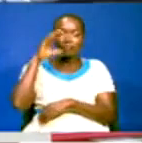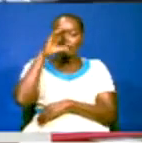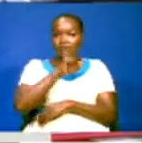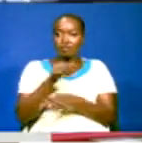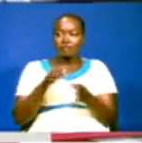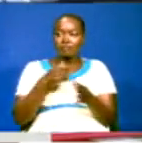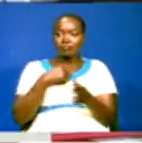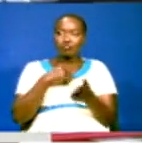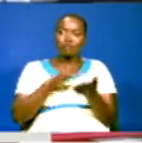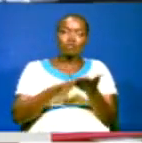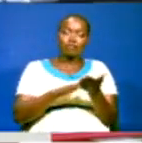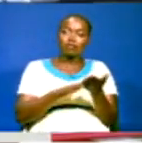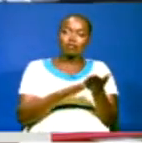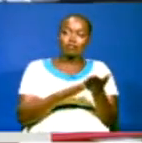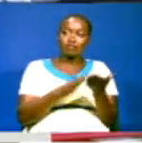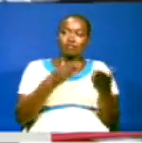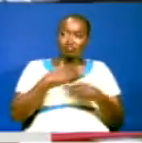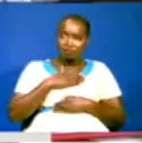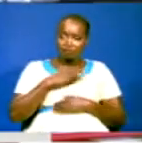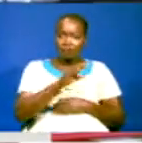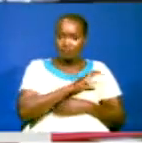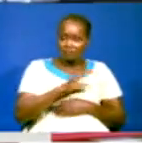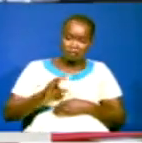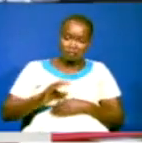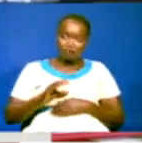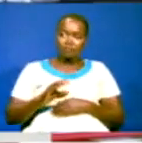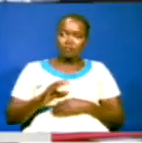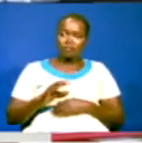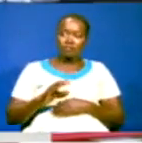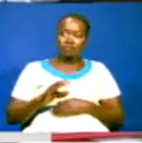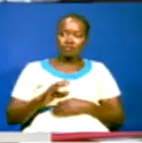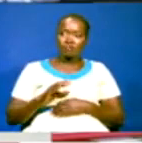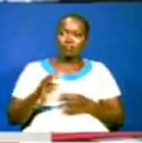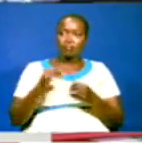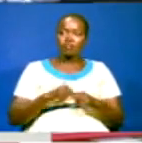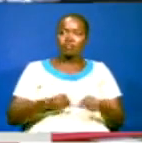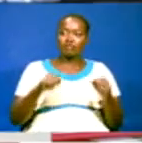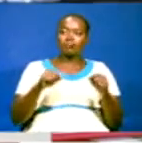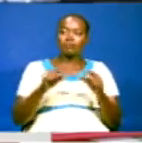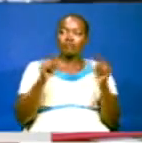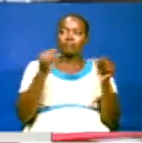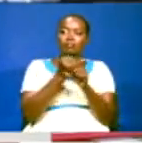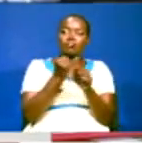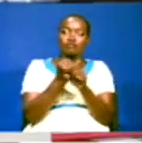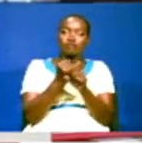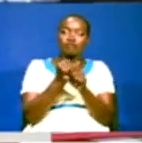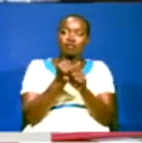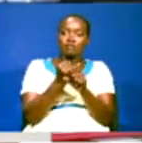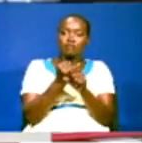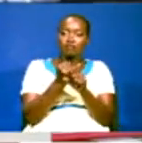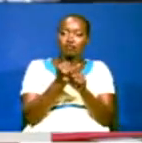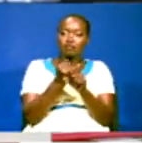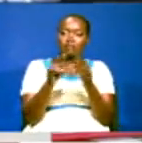to commend this honorable committee and chair for the great work they've done. We